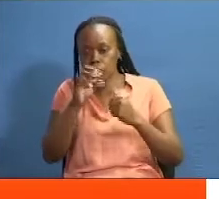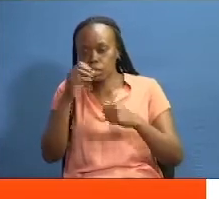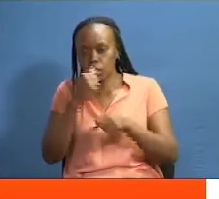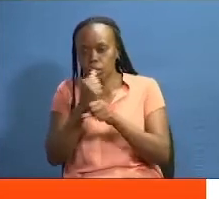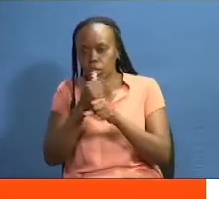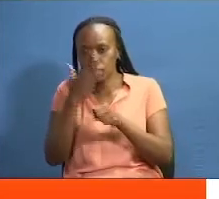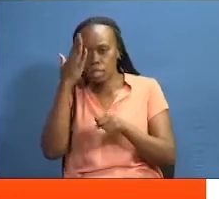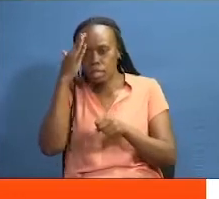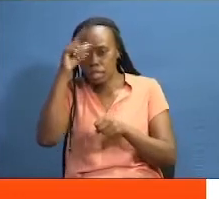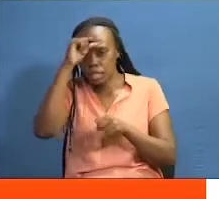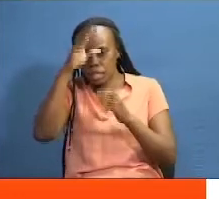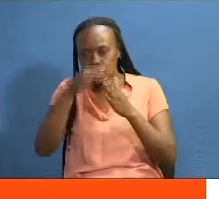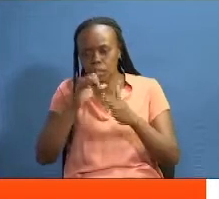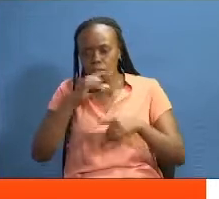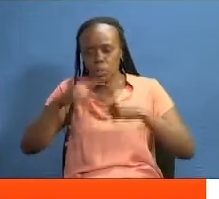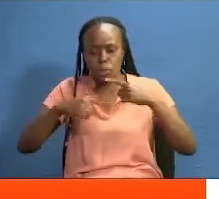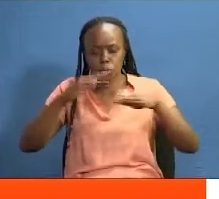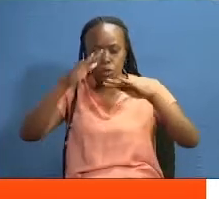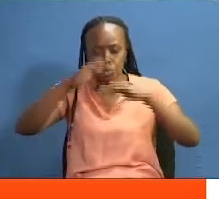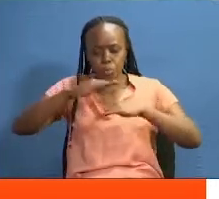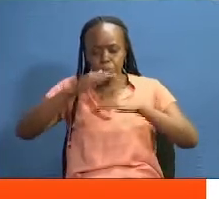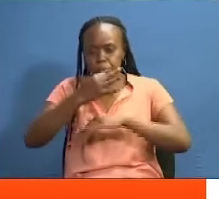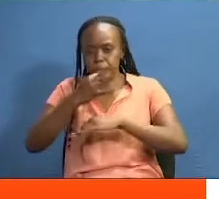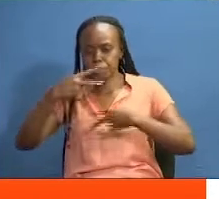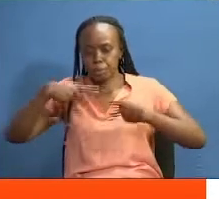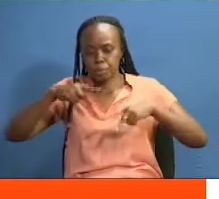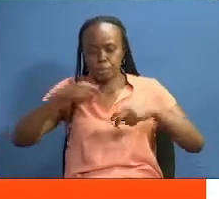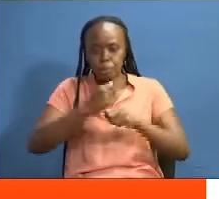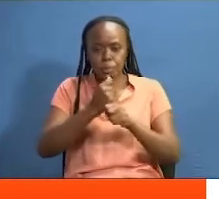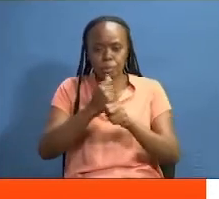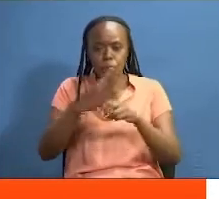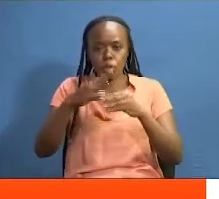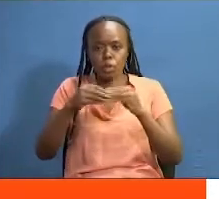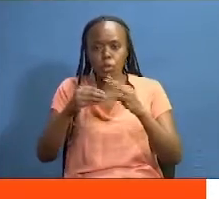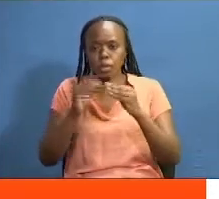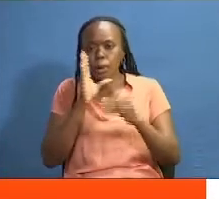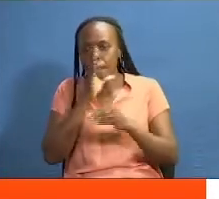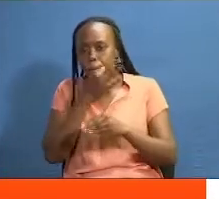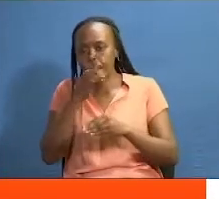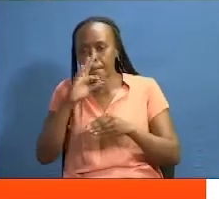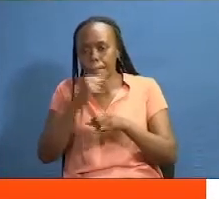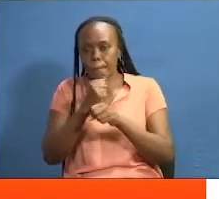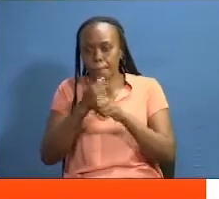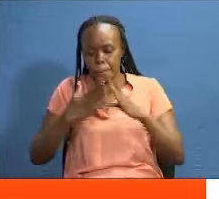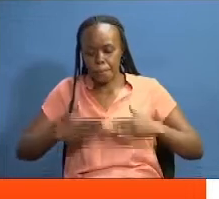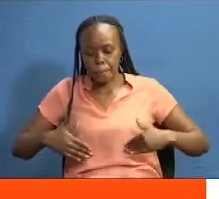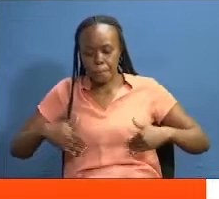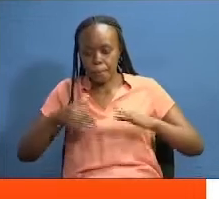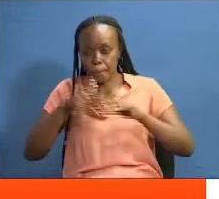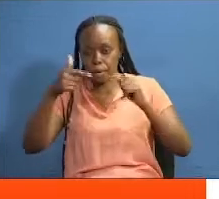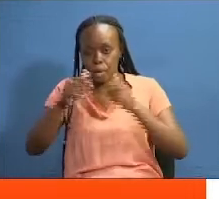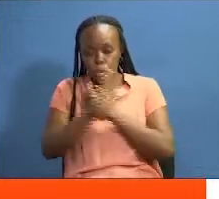you think the government is doing enough in terms of policy making to create jobs and, to end the menace of unemployment, youth unemployment in the